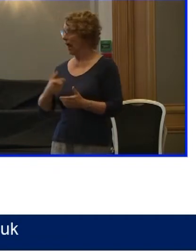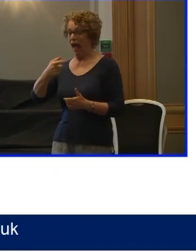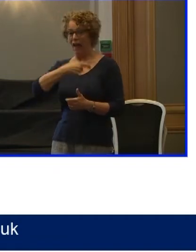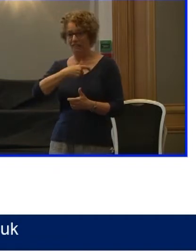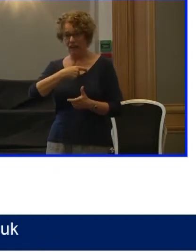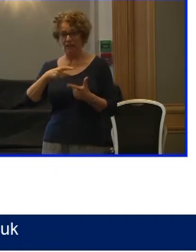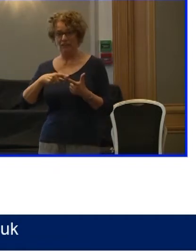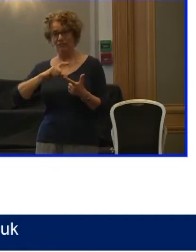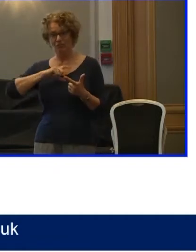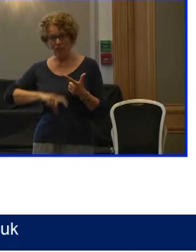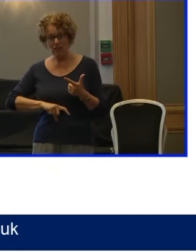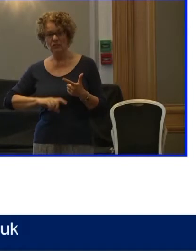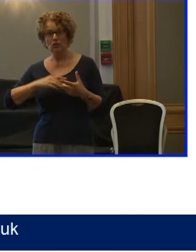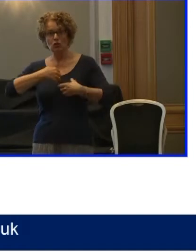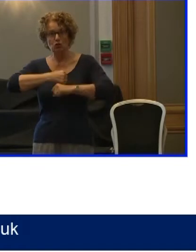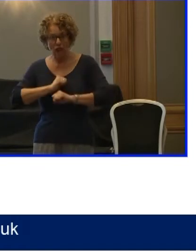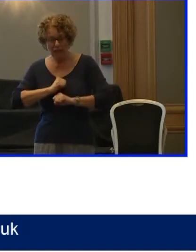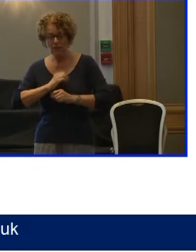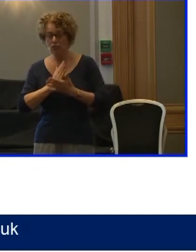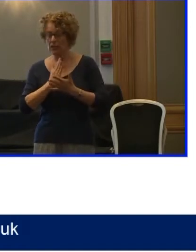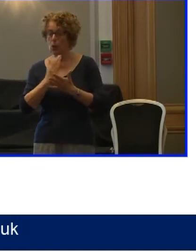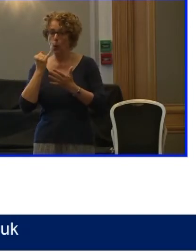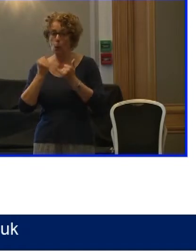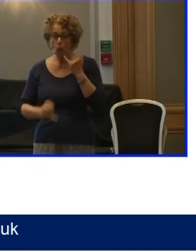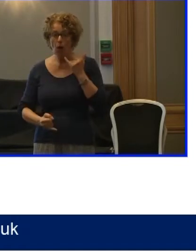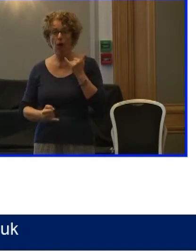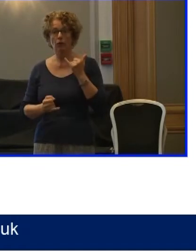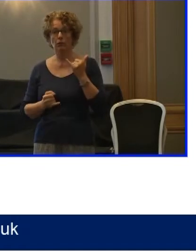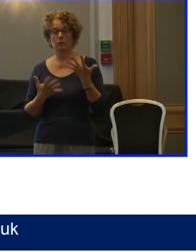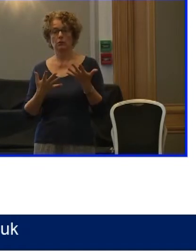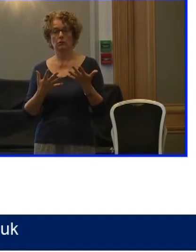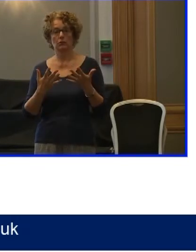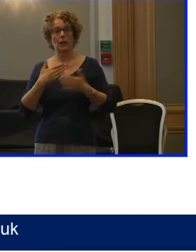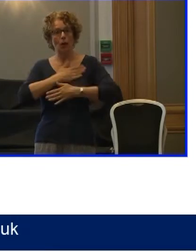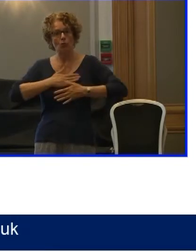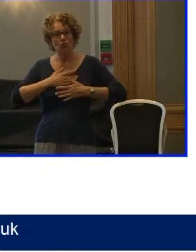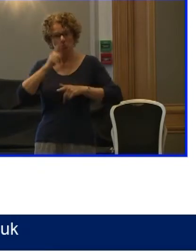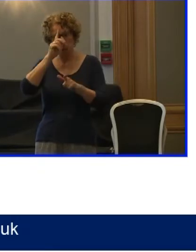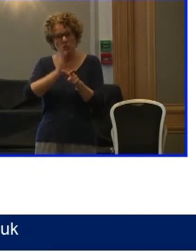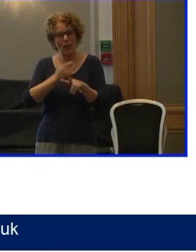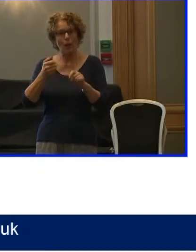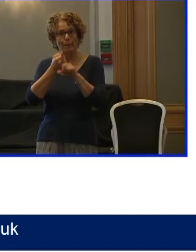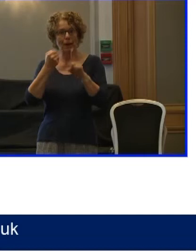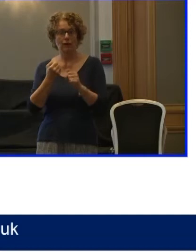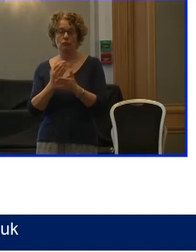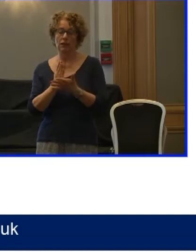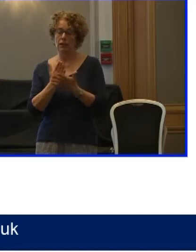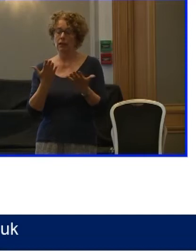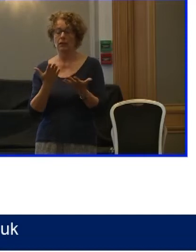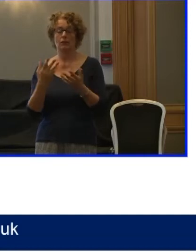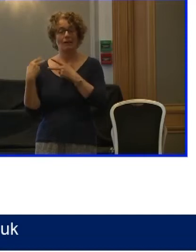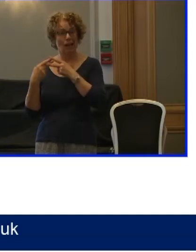Anxiety, loss of confidence, and stress are the biggest emotional or psychological impacts of inherited sight loss. And